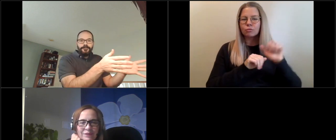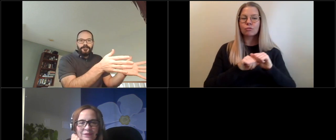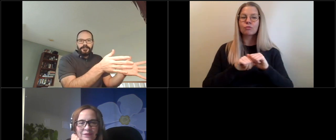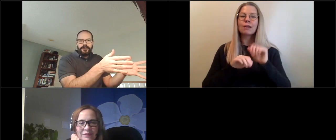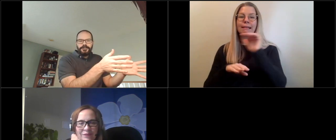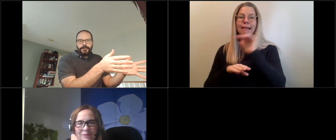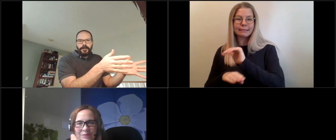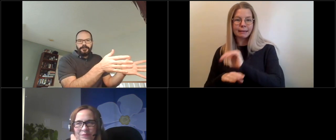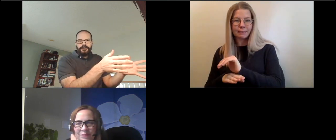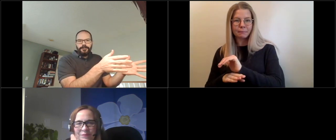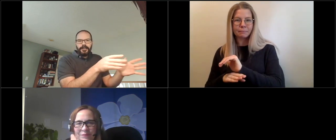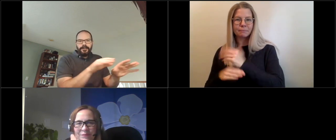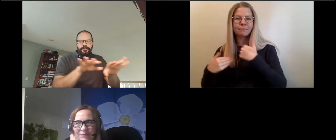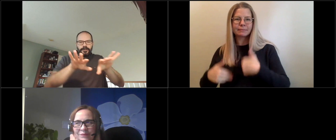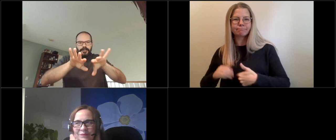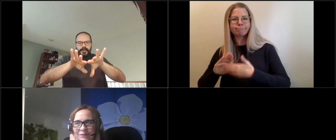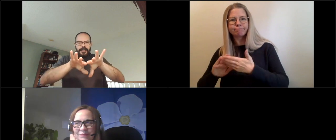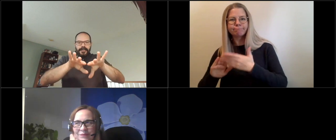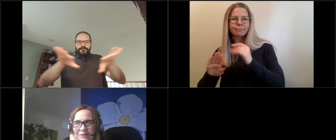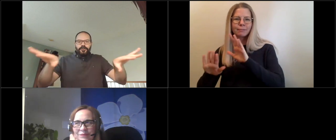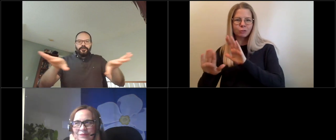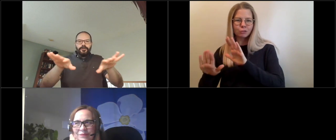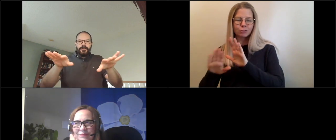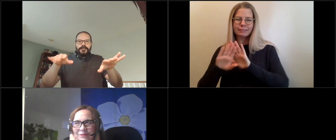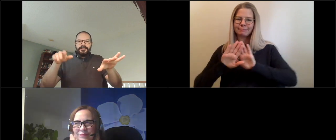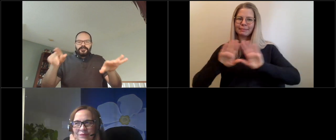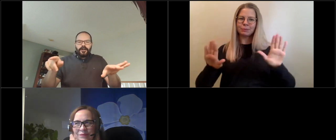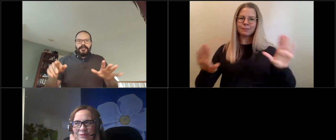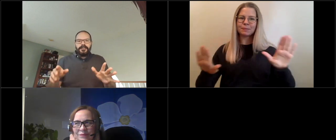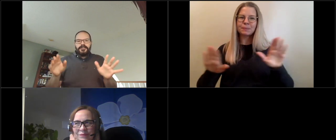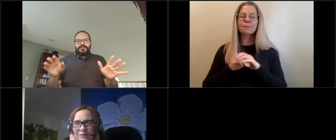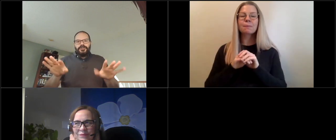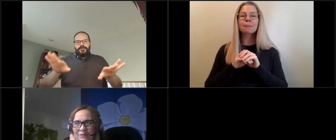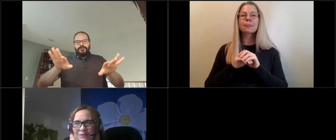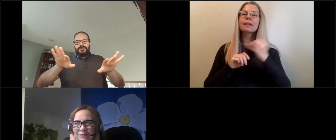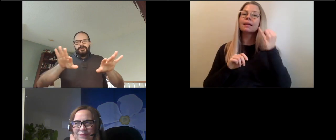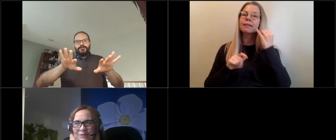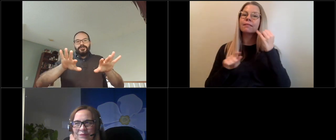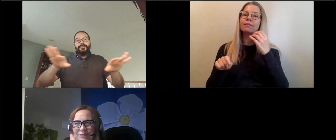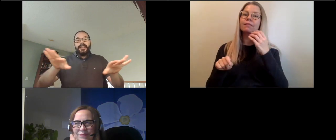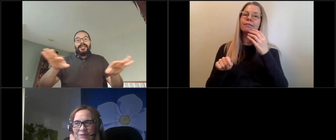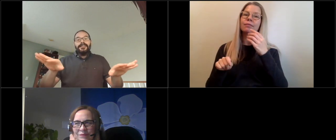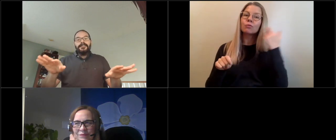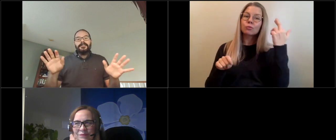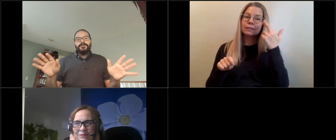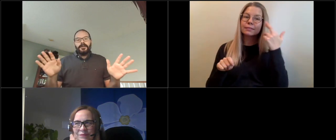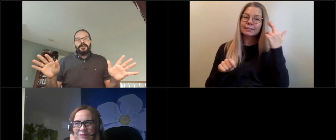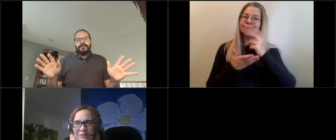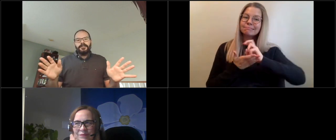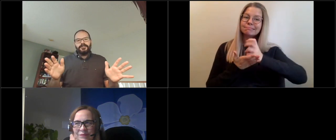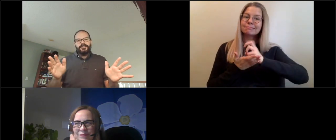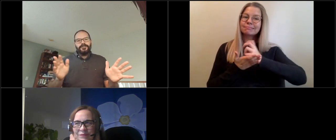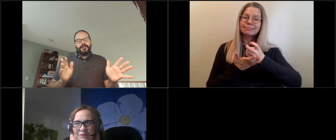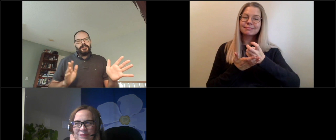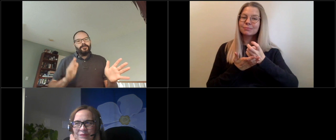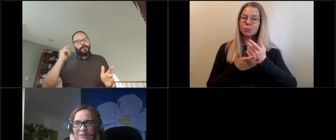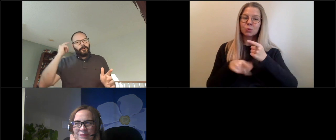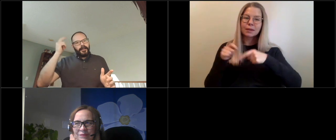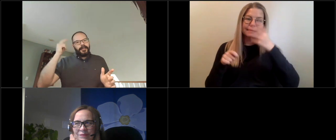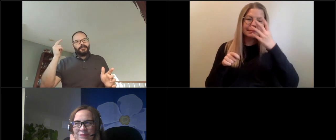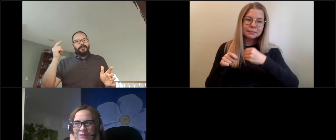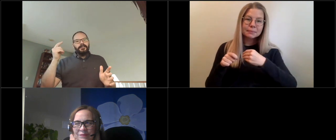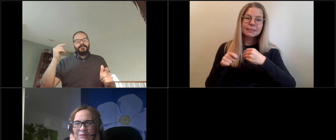nighttime physiology, biology, and behavior. And if your insomnia is due to circadian dysregulation, so that